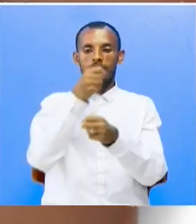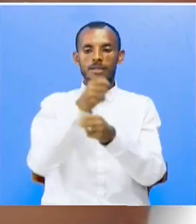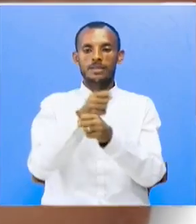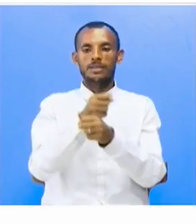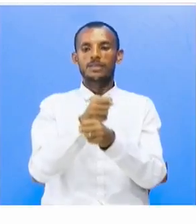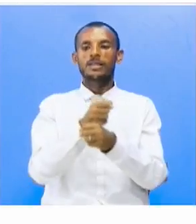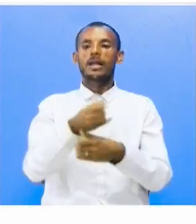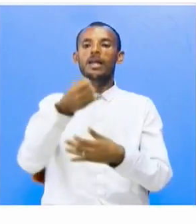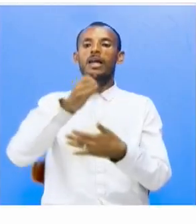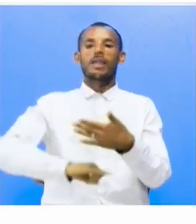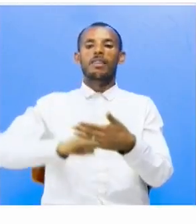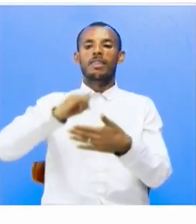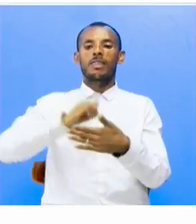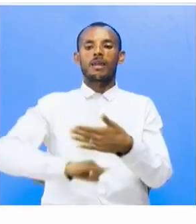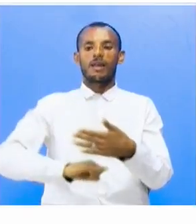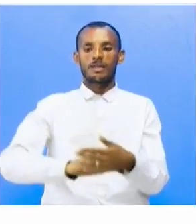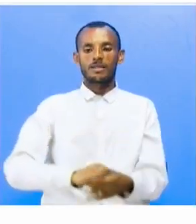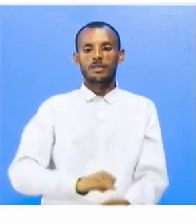interest.